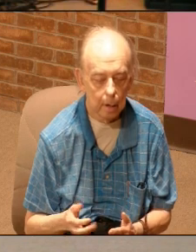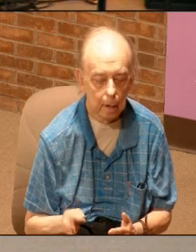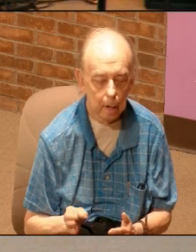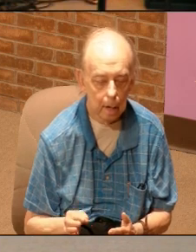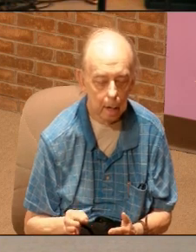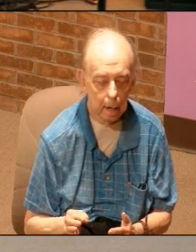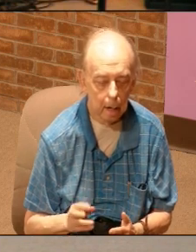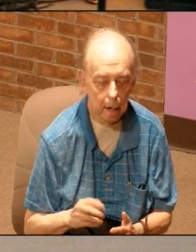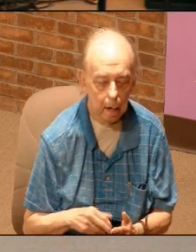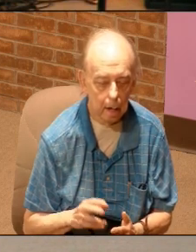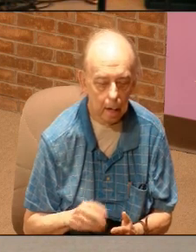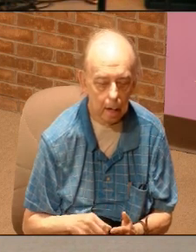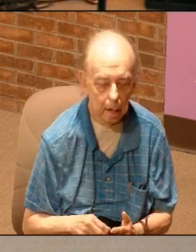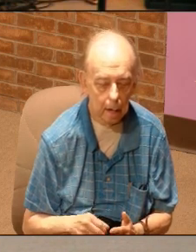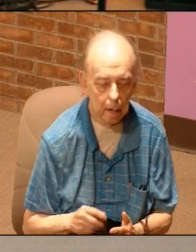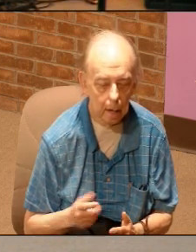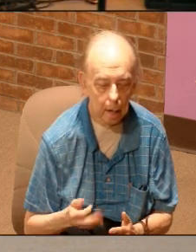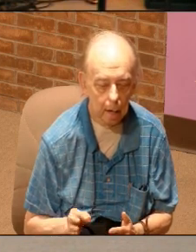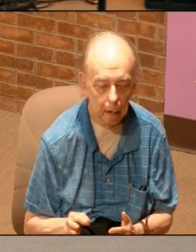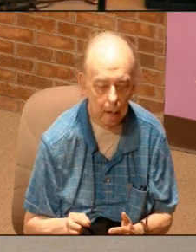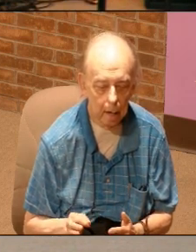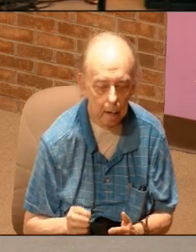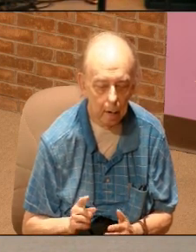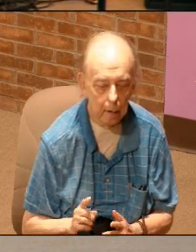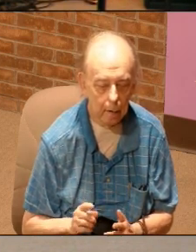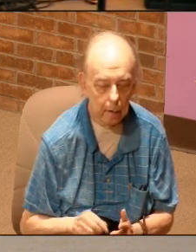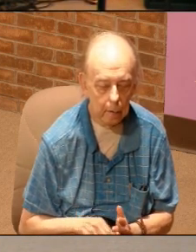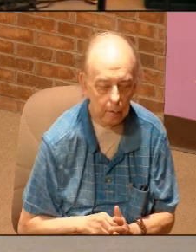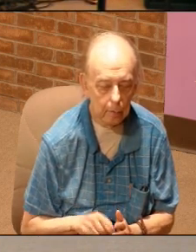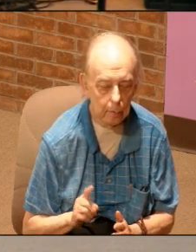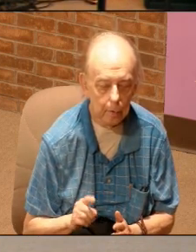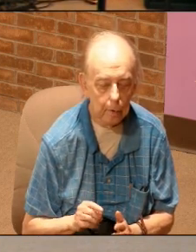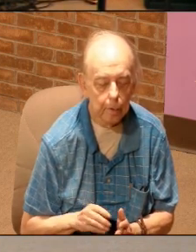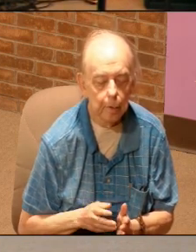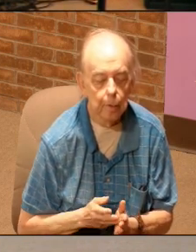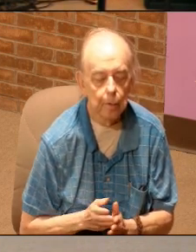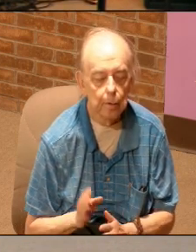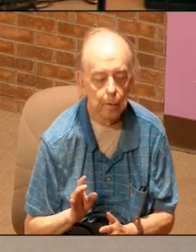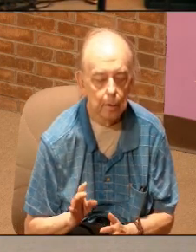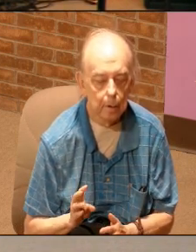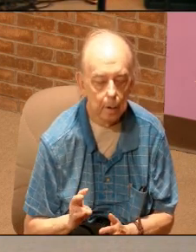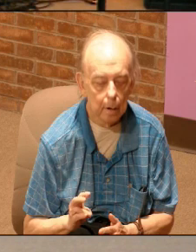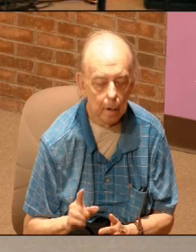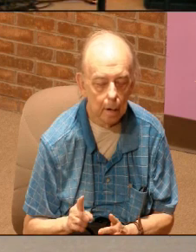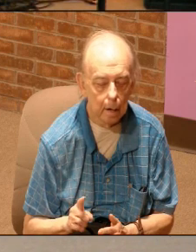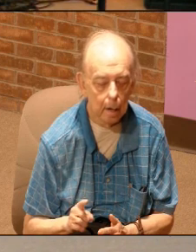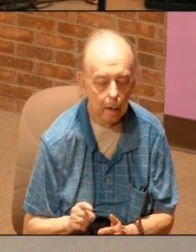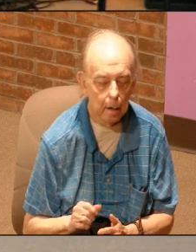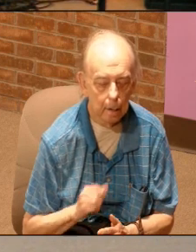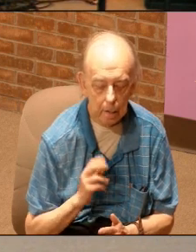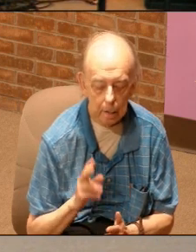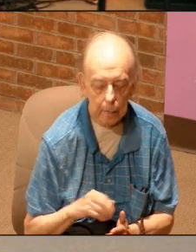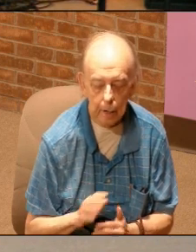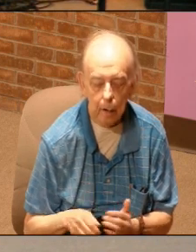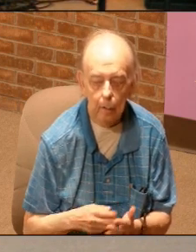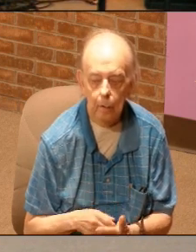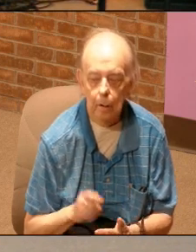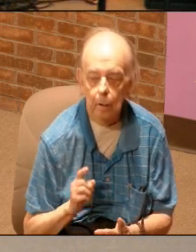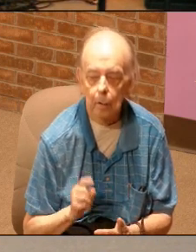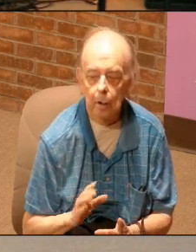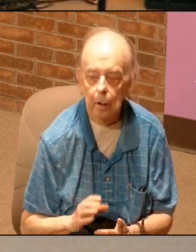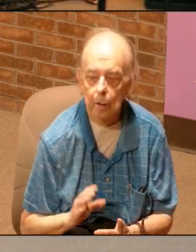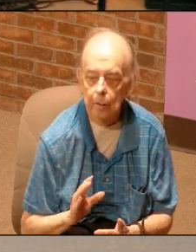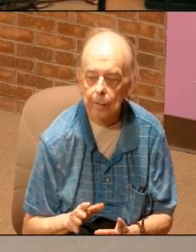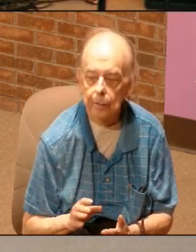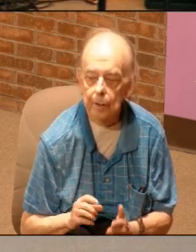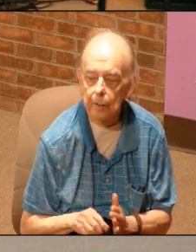119, you're reading Psalms 119 verses 1 through 78. You're not reading all 150 verses of that